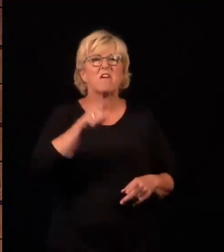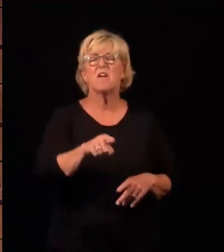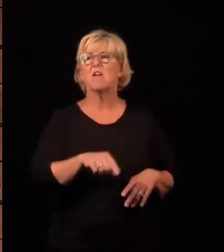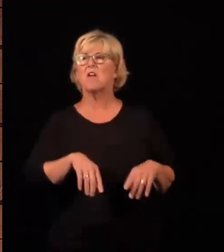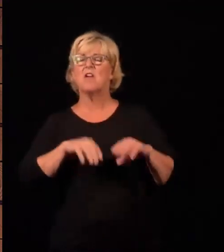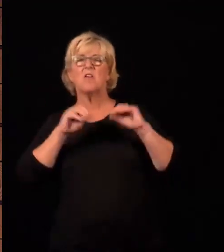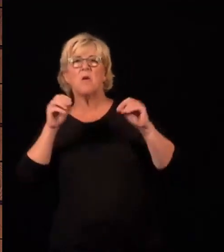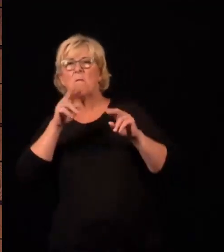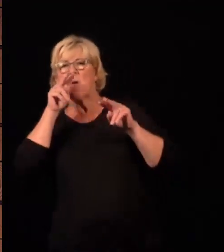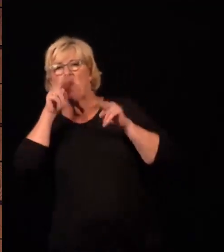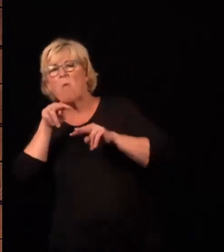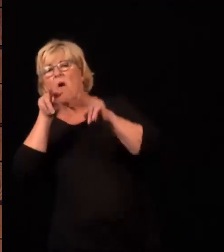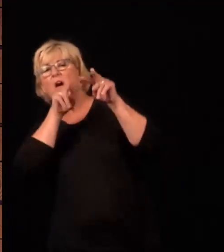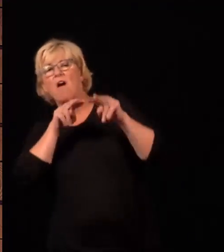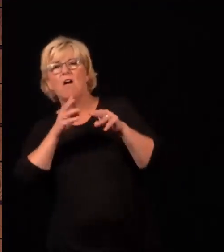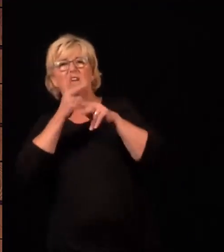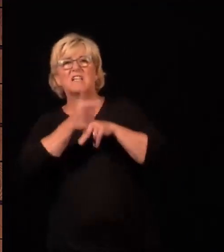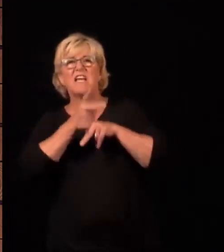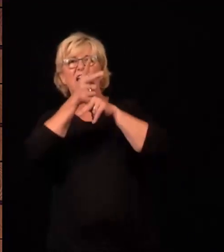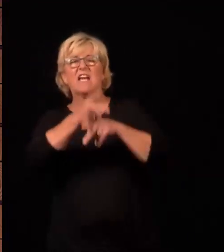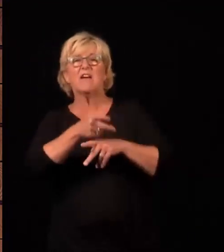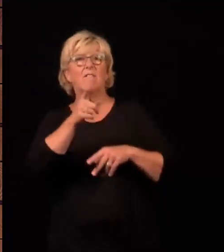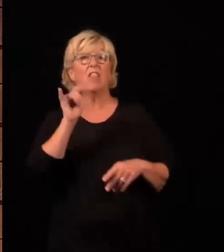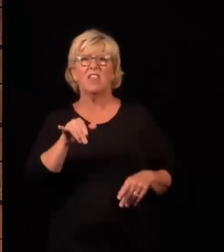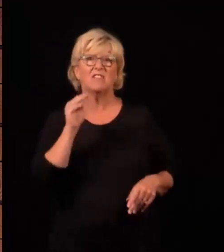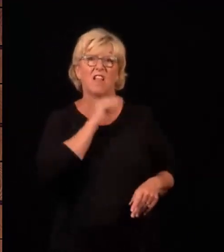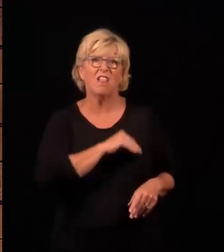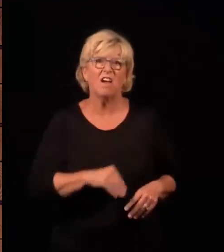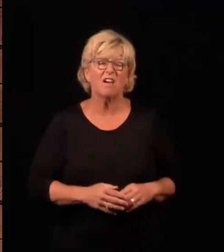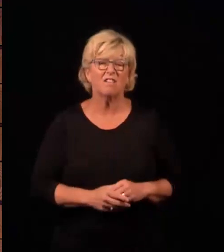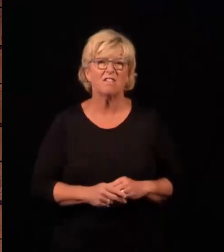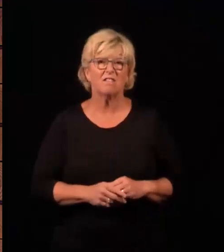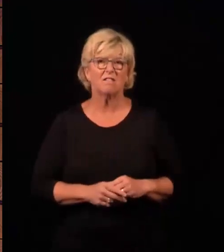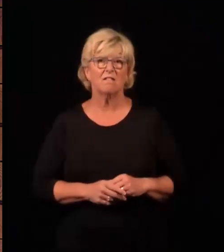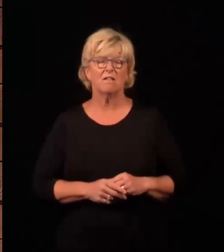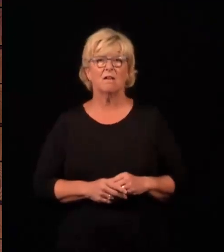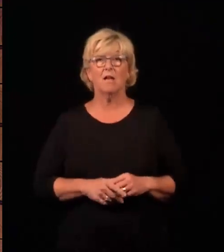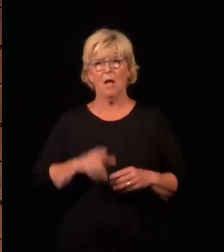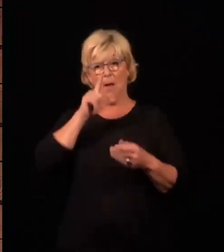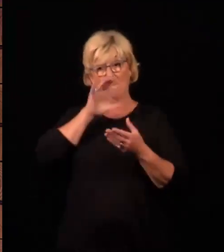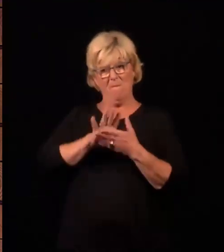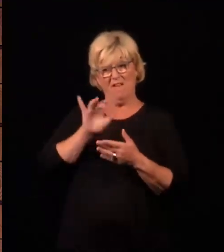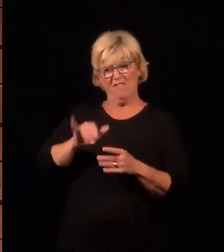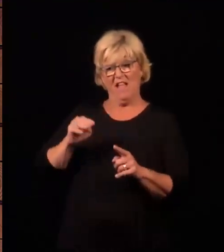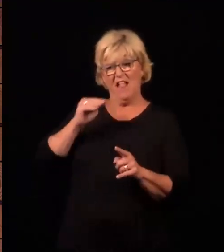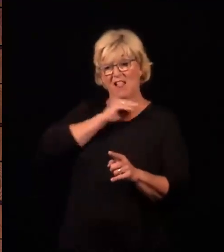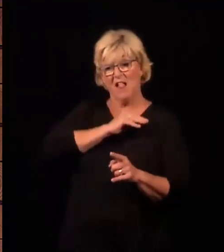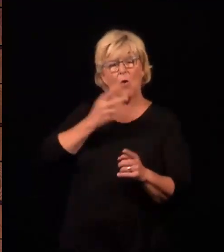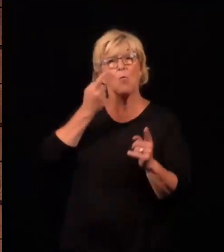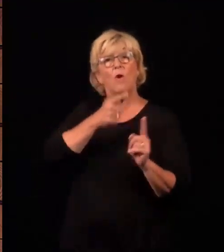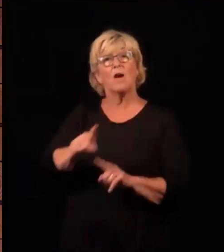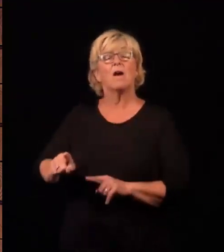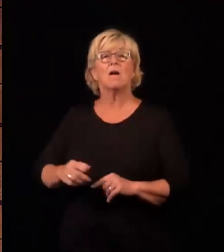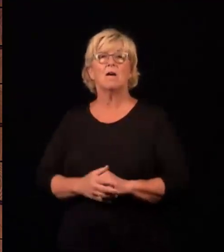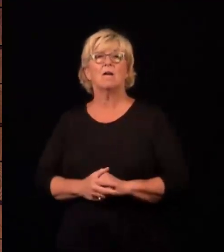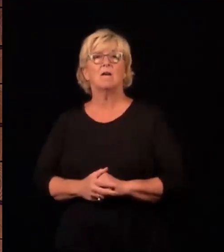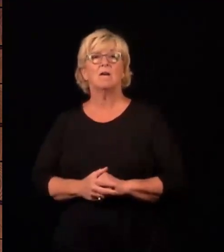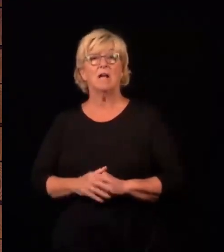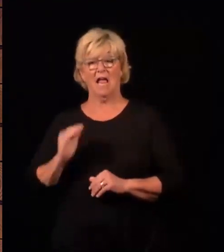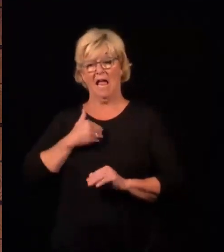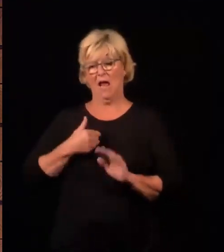one watching over you. That is a lie. And believing that lie, what happens is we base